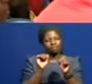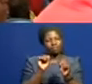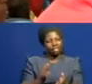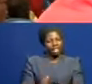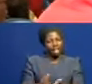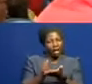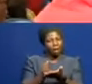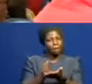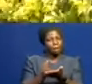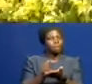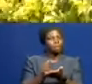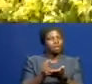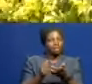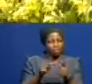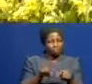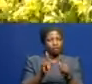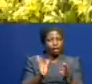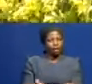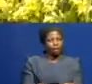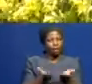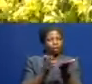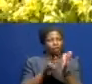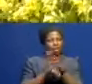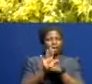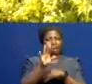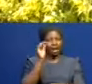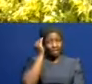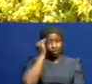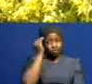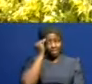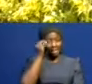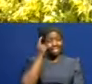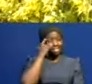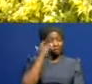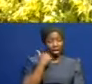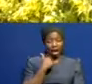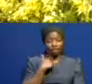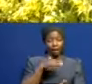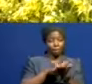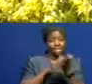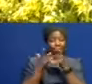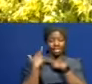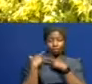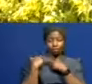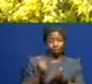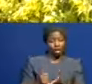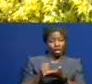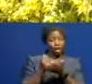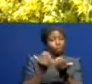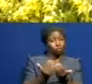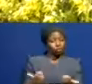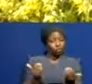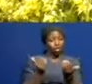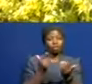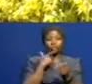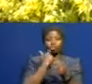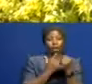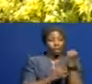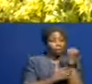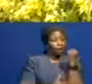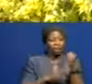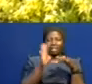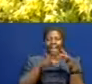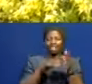in education. I think we just have a basic duty to try to help kids with the bare minimum. You know, we can't fix every problem in the